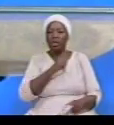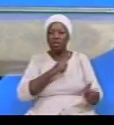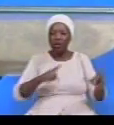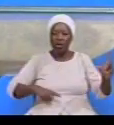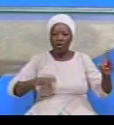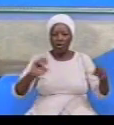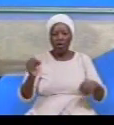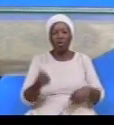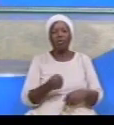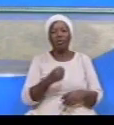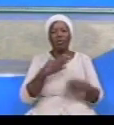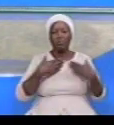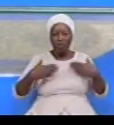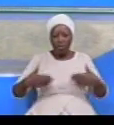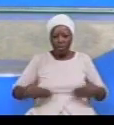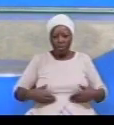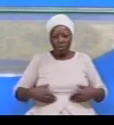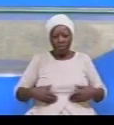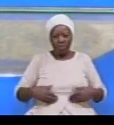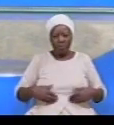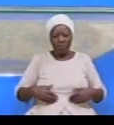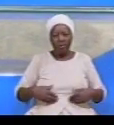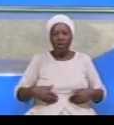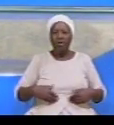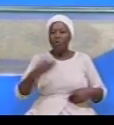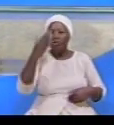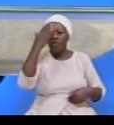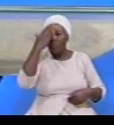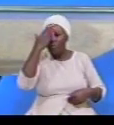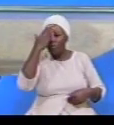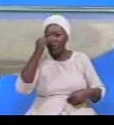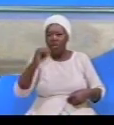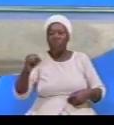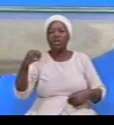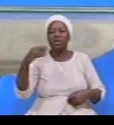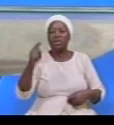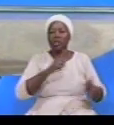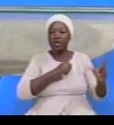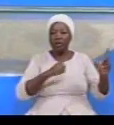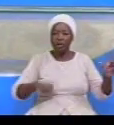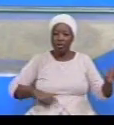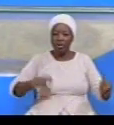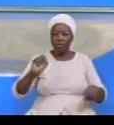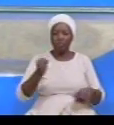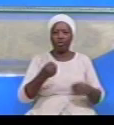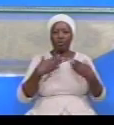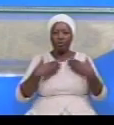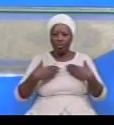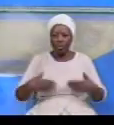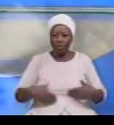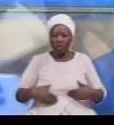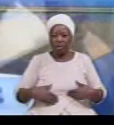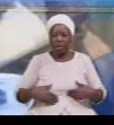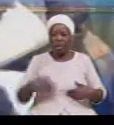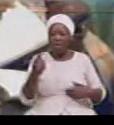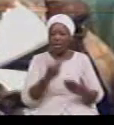the essential thing, discerning the Lord's body, the important